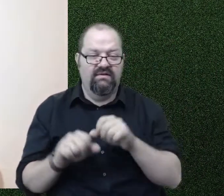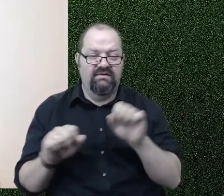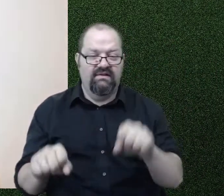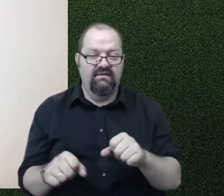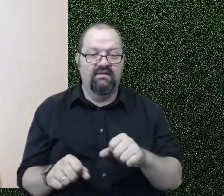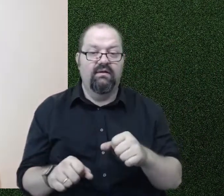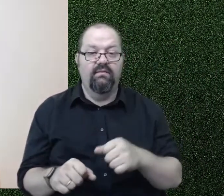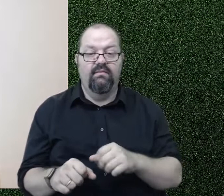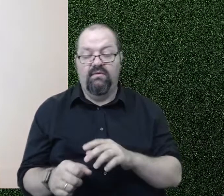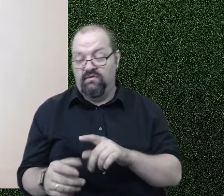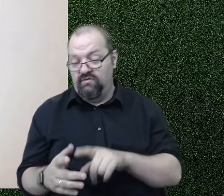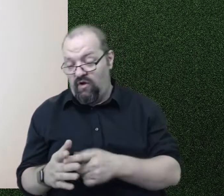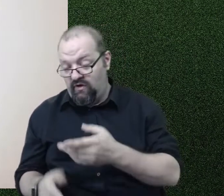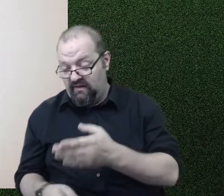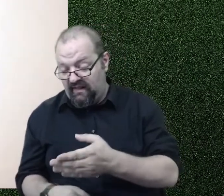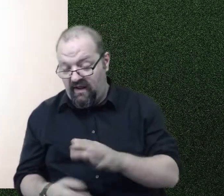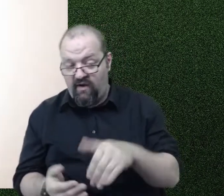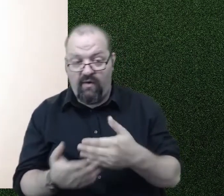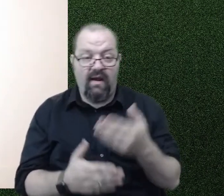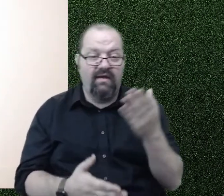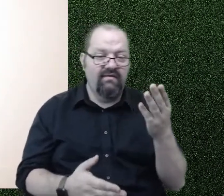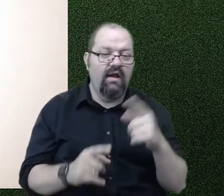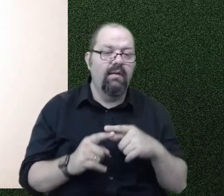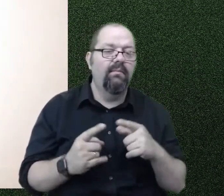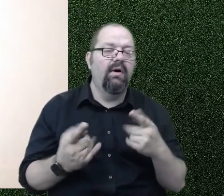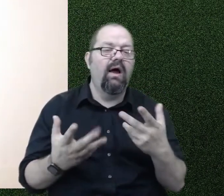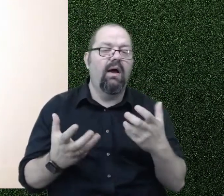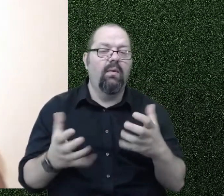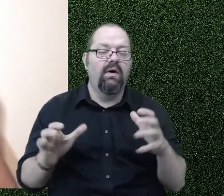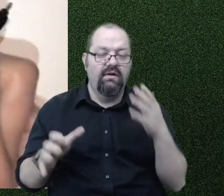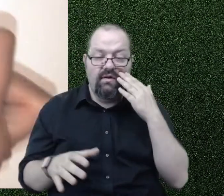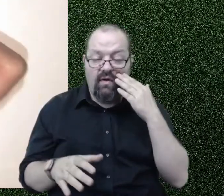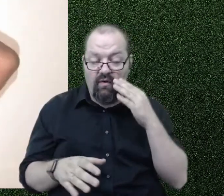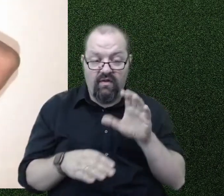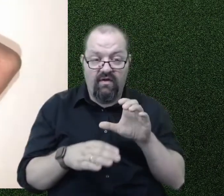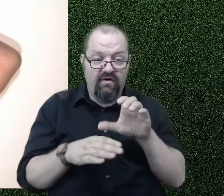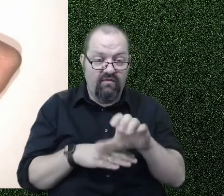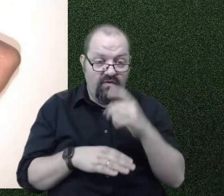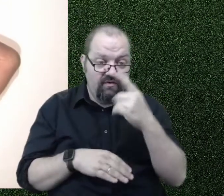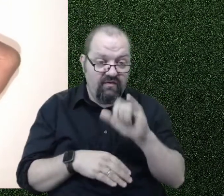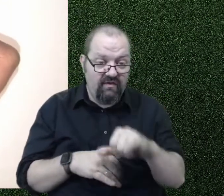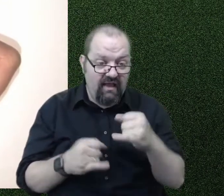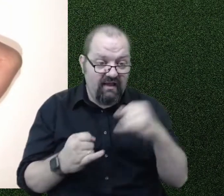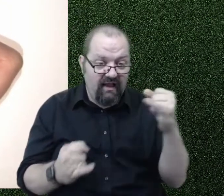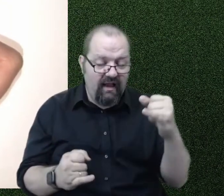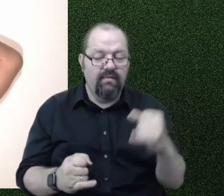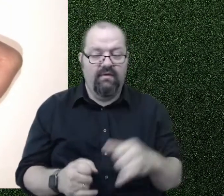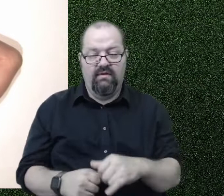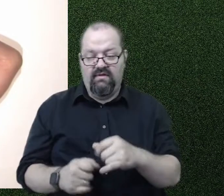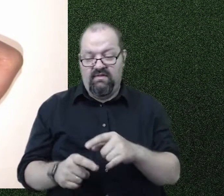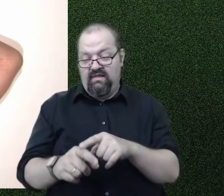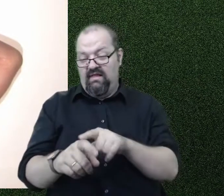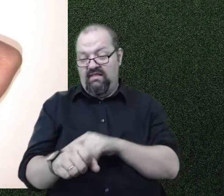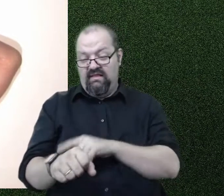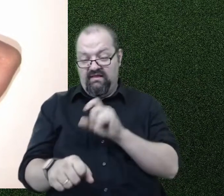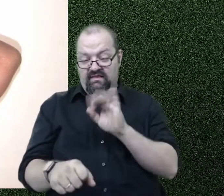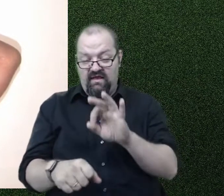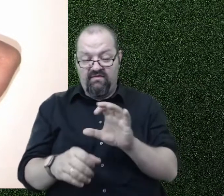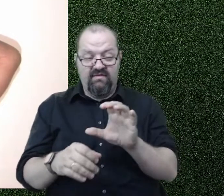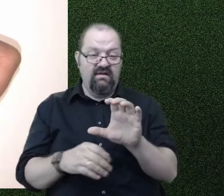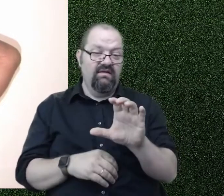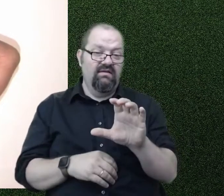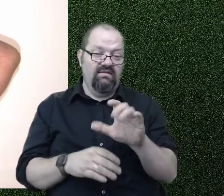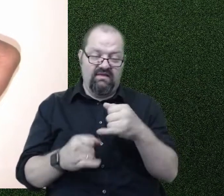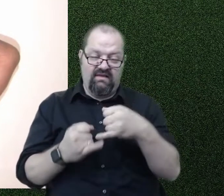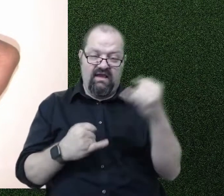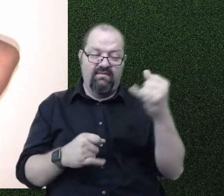there and it ends up there. If I want to know the force in this cable, the length of the cable itself is not going to tell me anything about the force in the